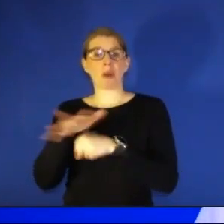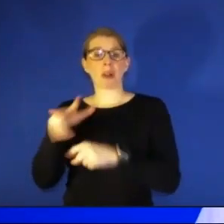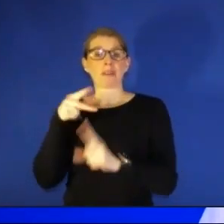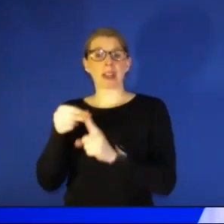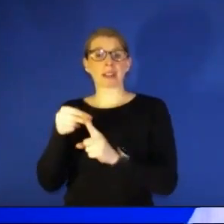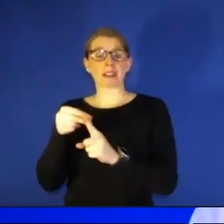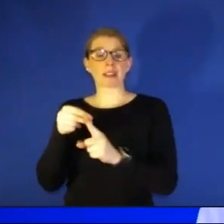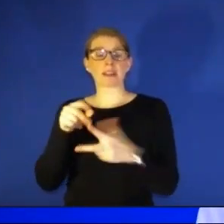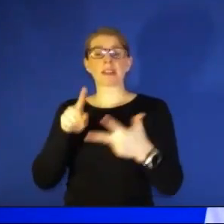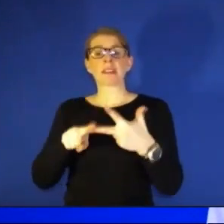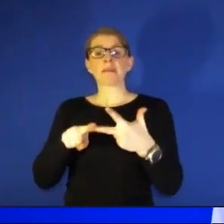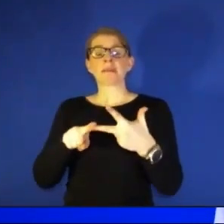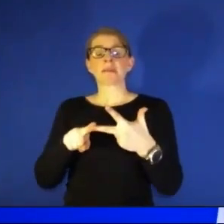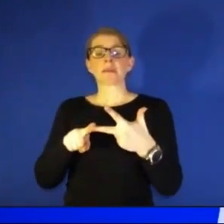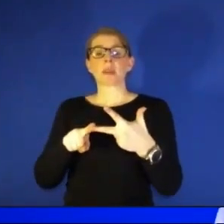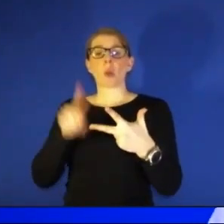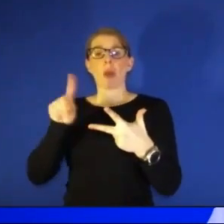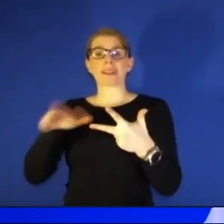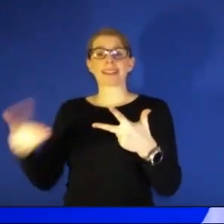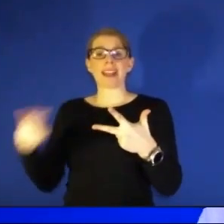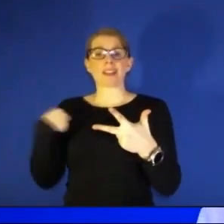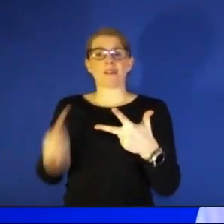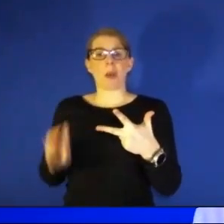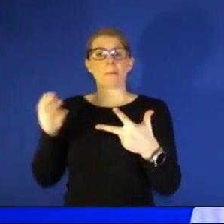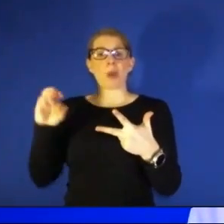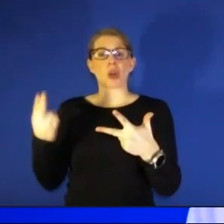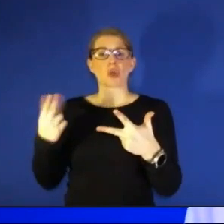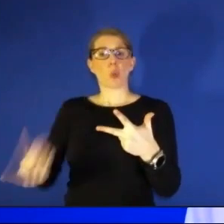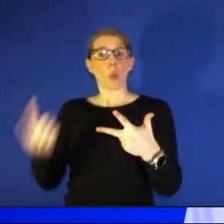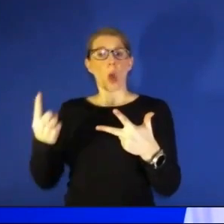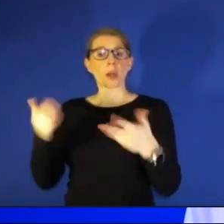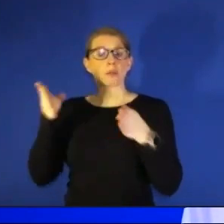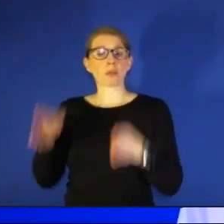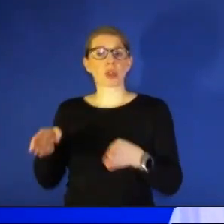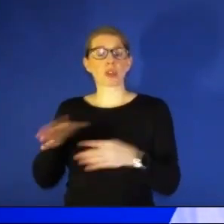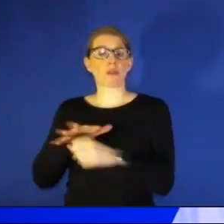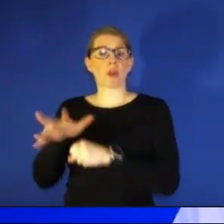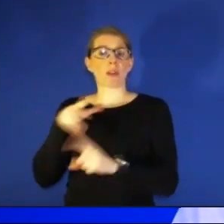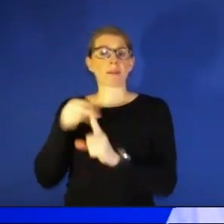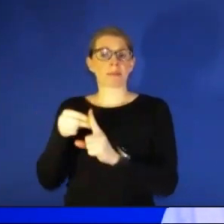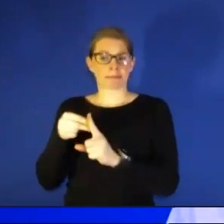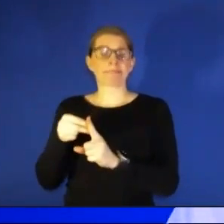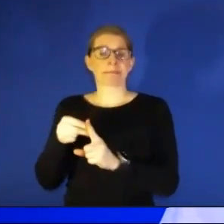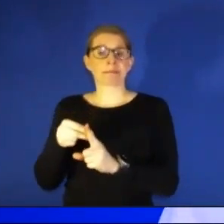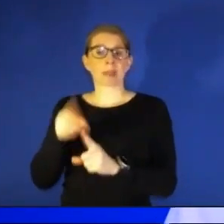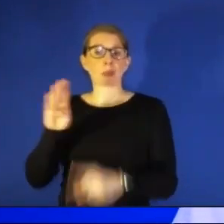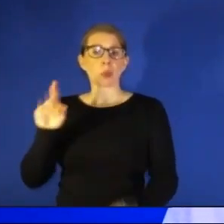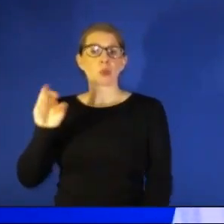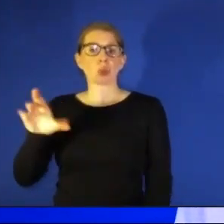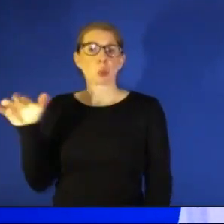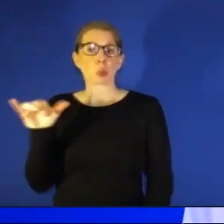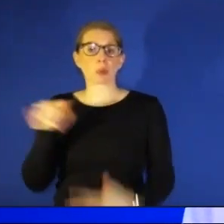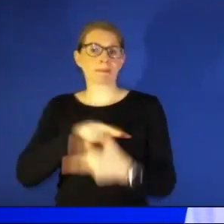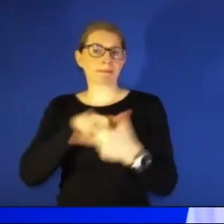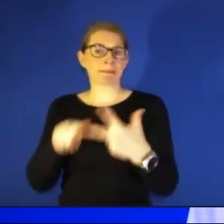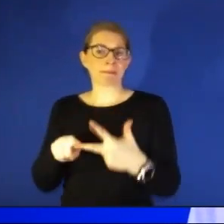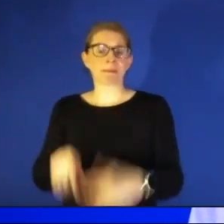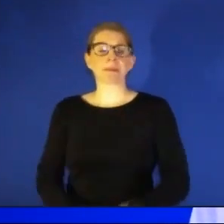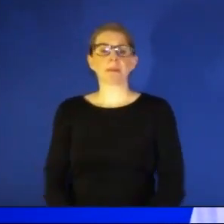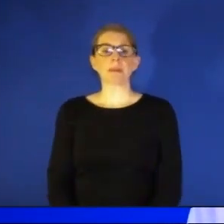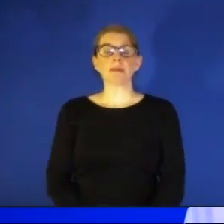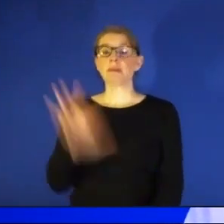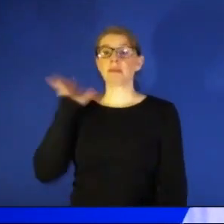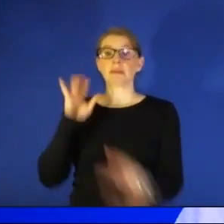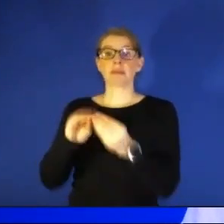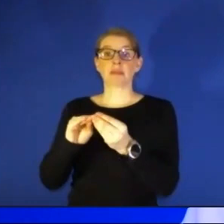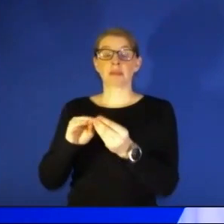boosted. We've had 1 death so far in March. Only 1 of those people were fully vaccinated and boosted. So the numbers, if you take that cumulative over the last 2.5